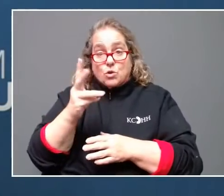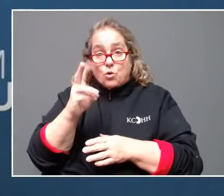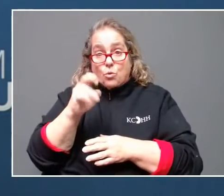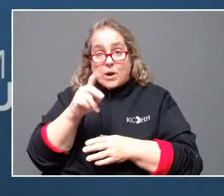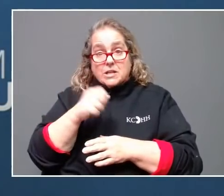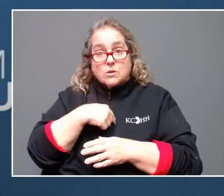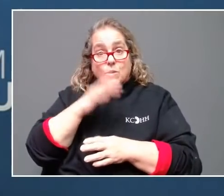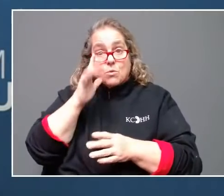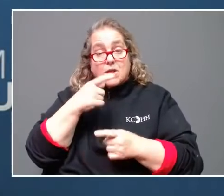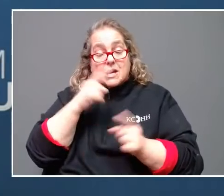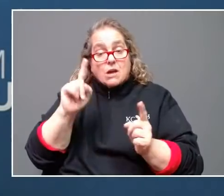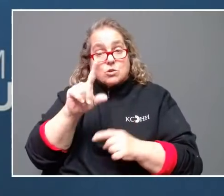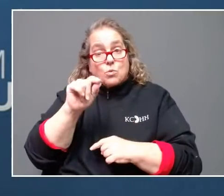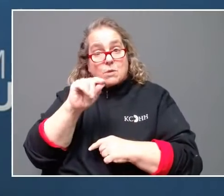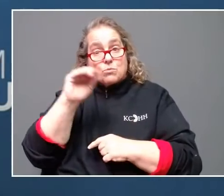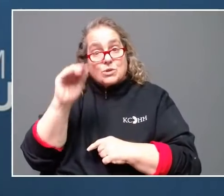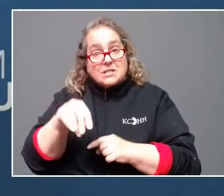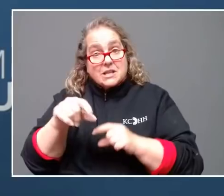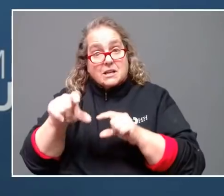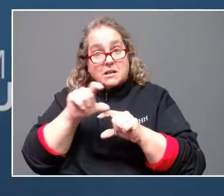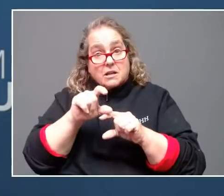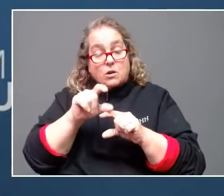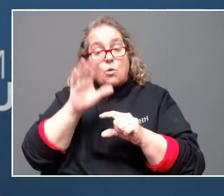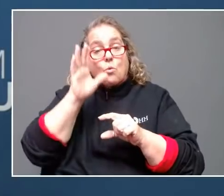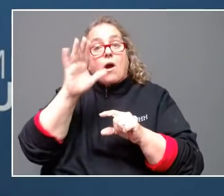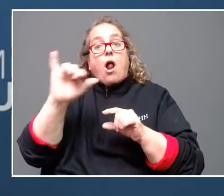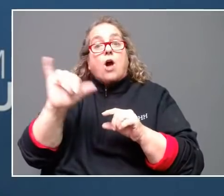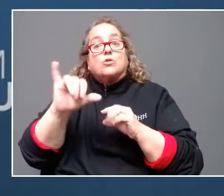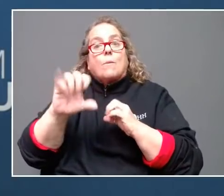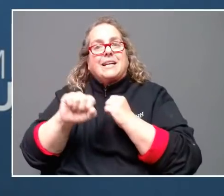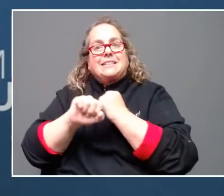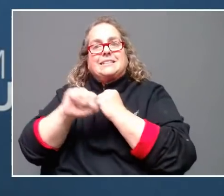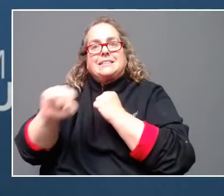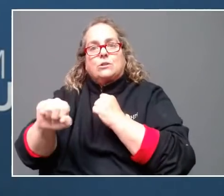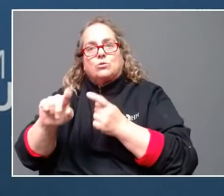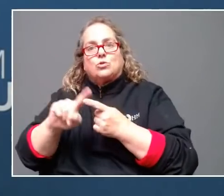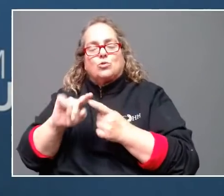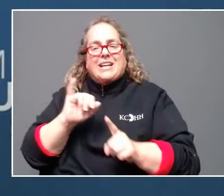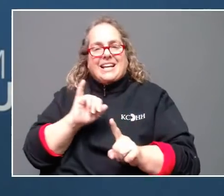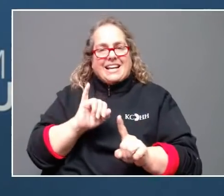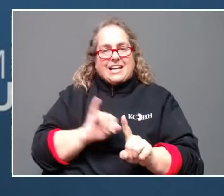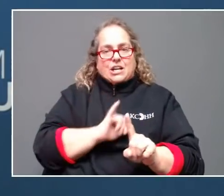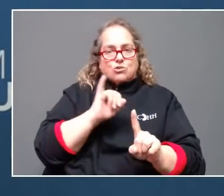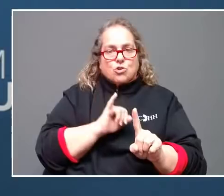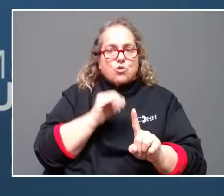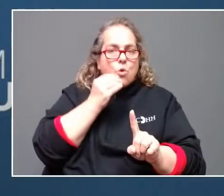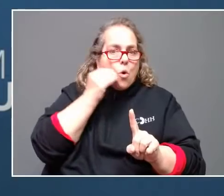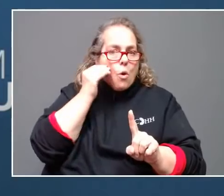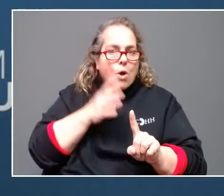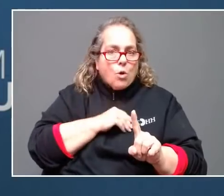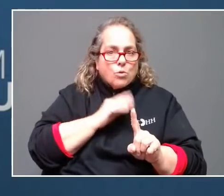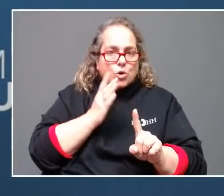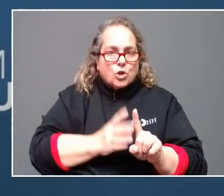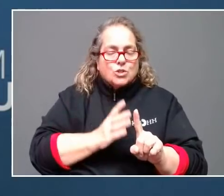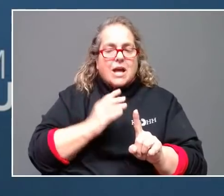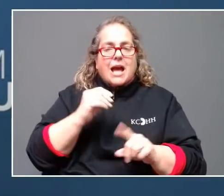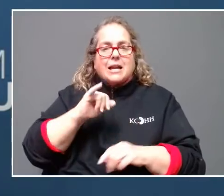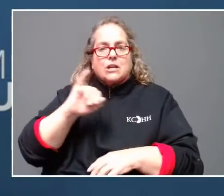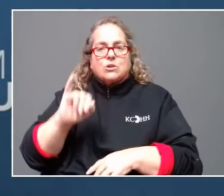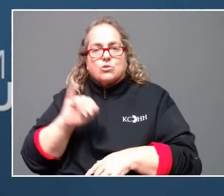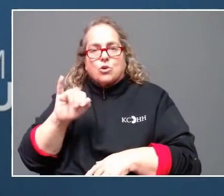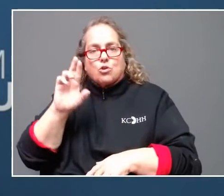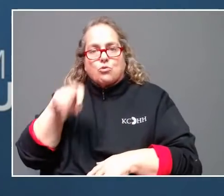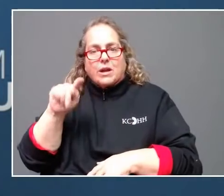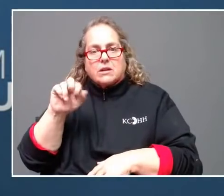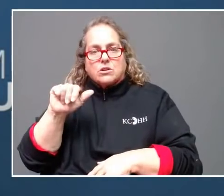additional payment will be extended to insured homeowners and insured renters as well. We think that we're going to have more than enough